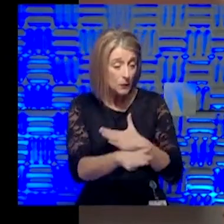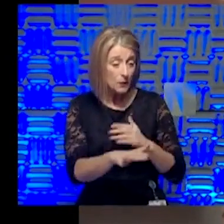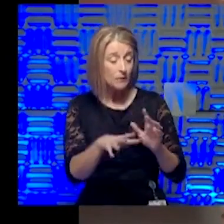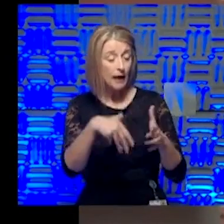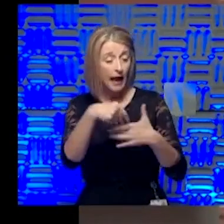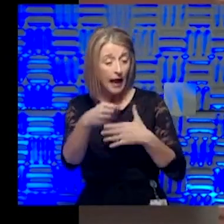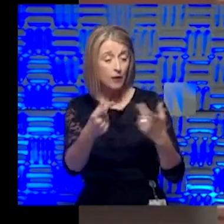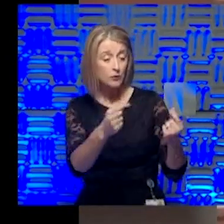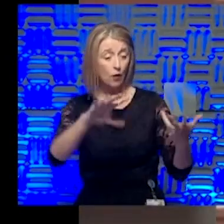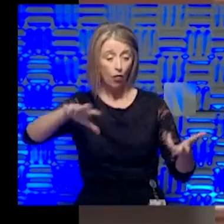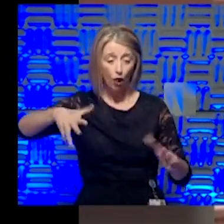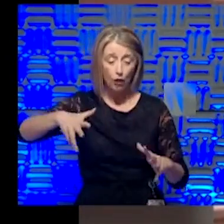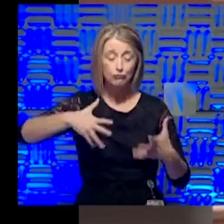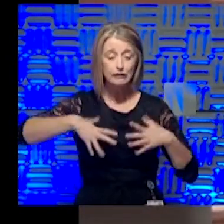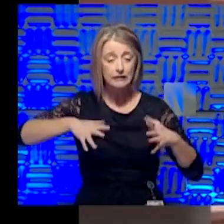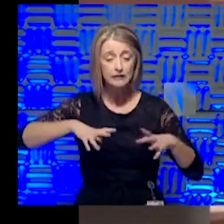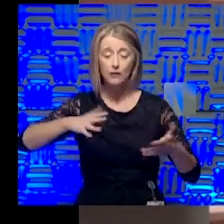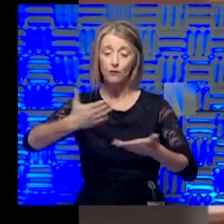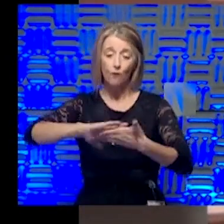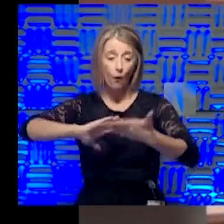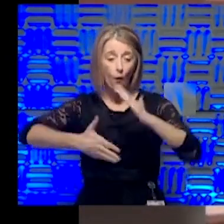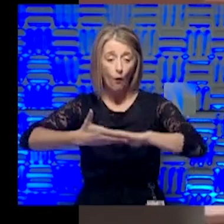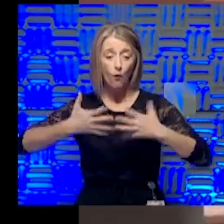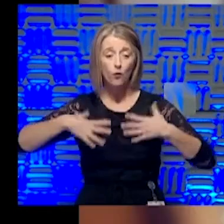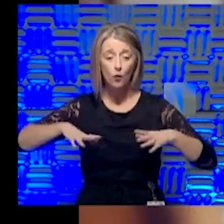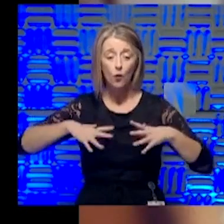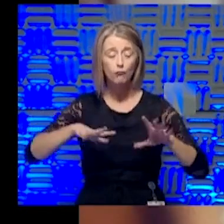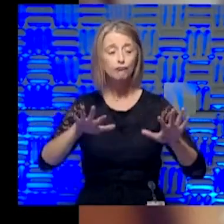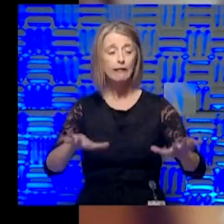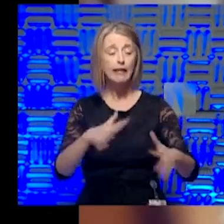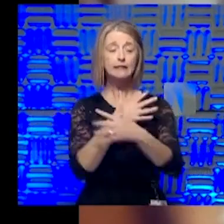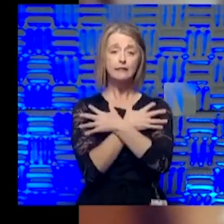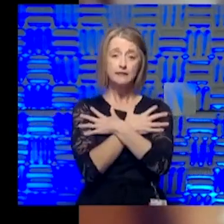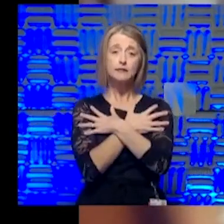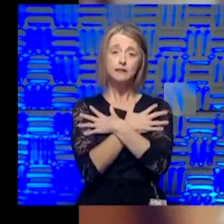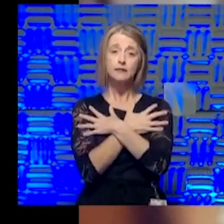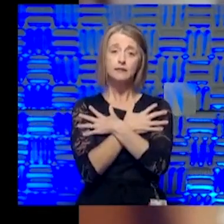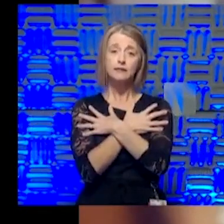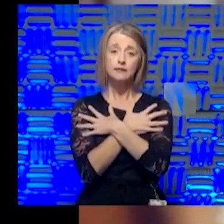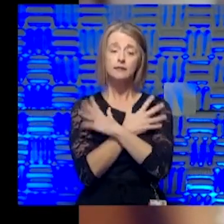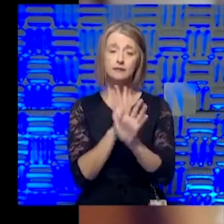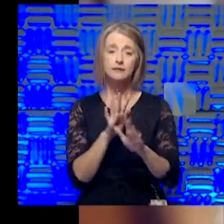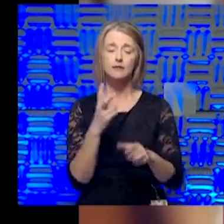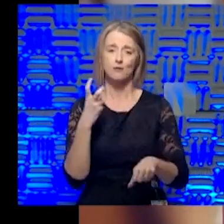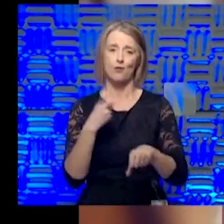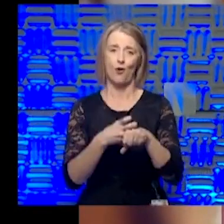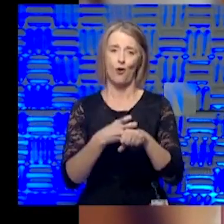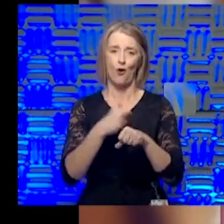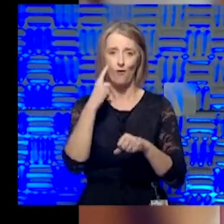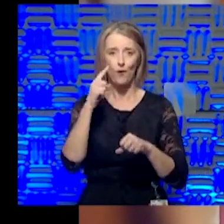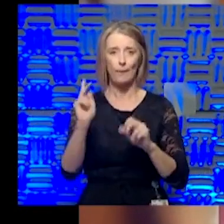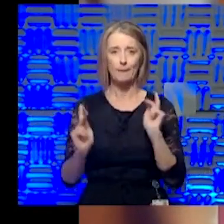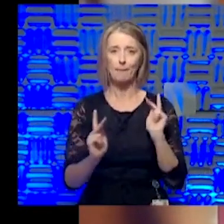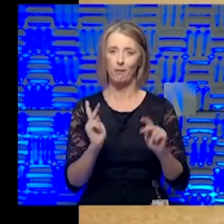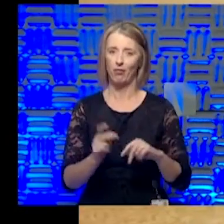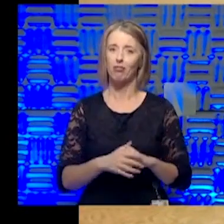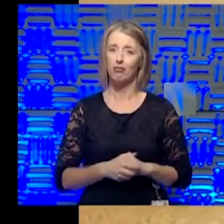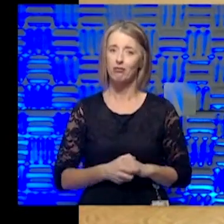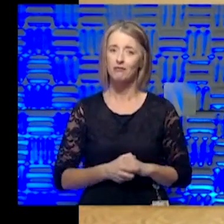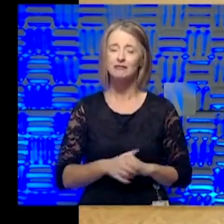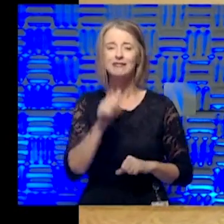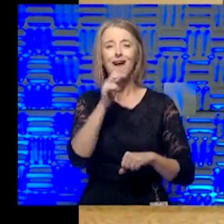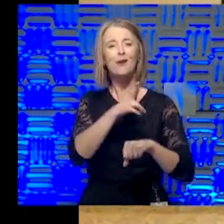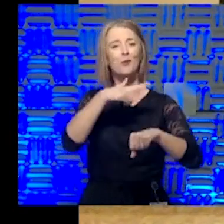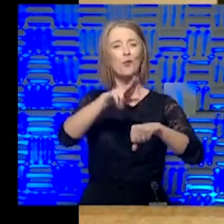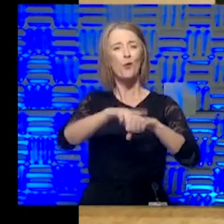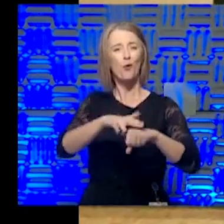don't have to do the laundry right now. You don't have to fold clothes right now. Relax, rest. But it's hard for people. It's not normal